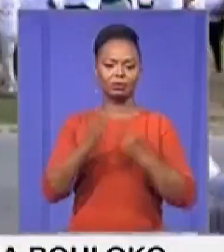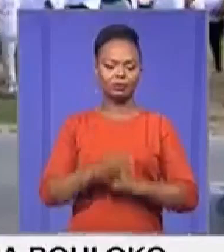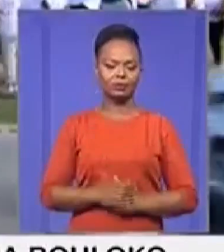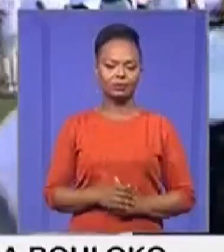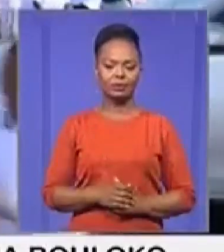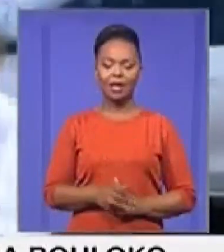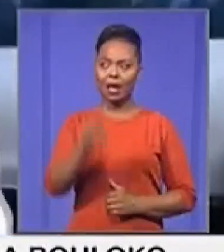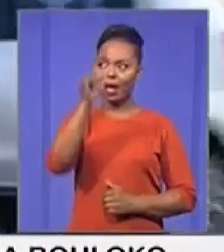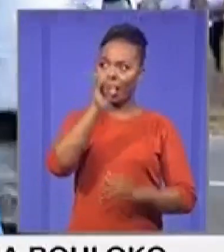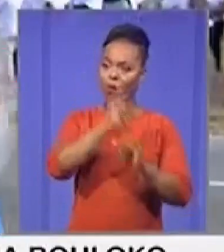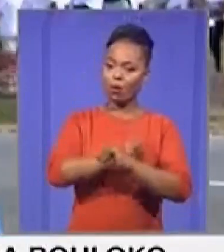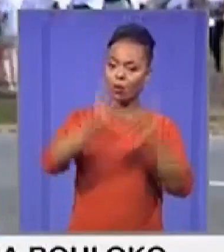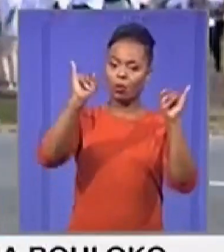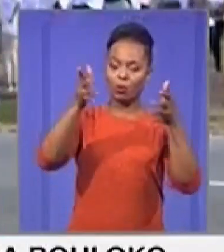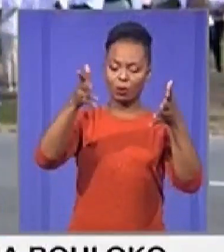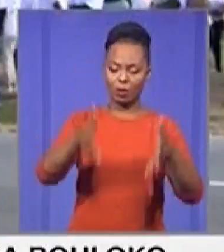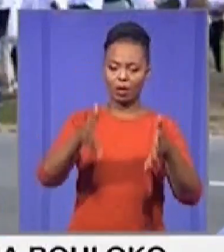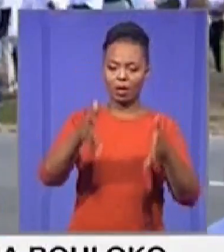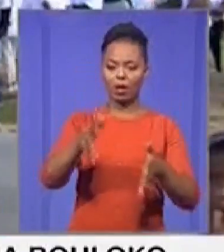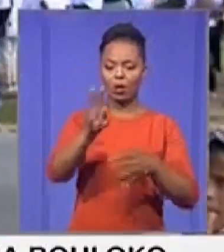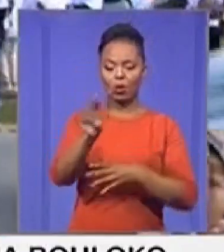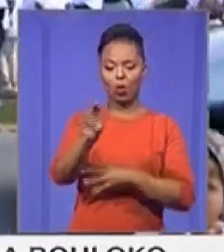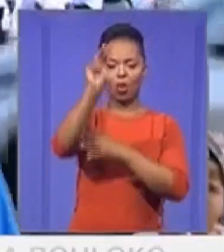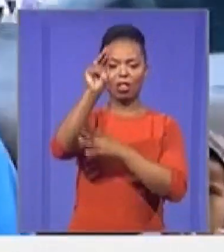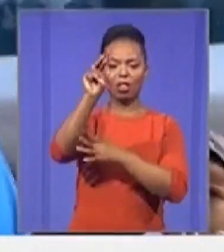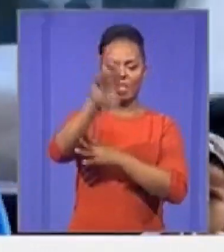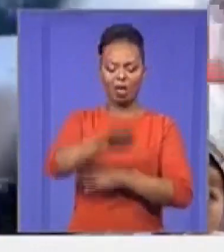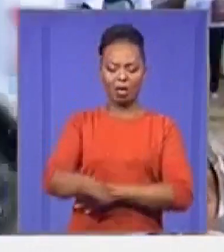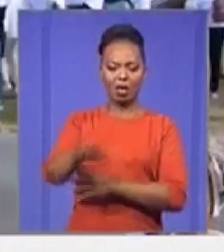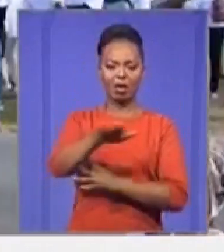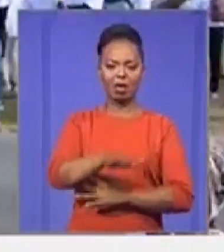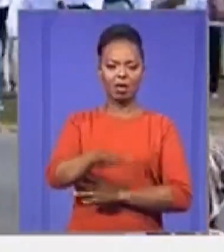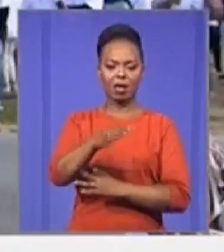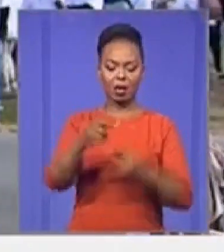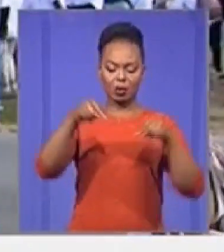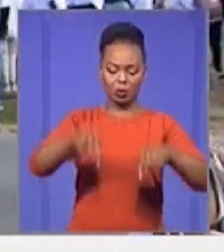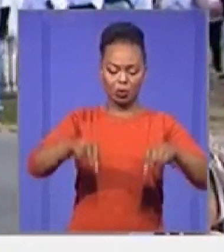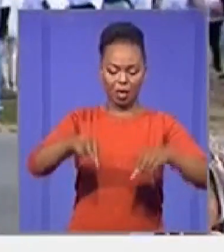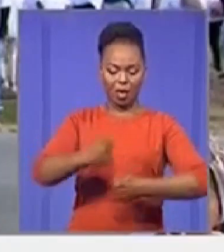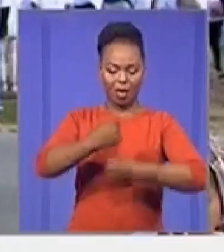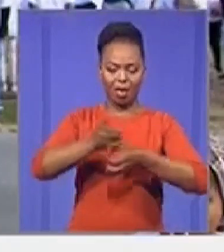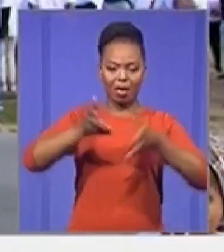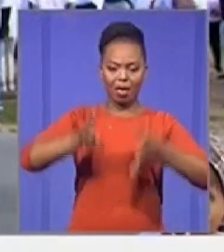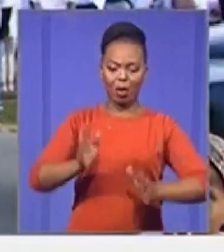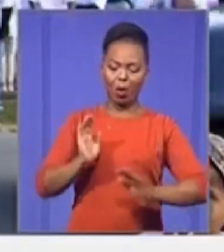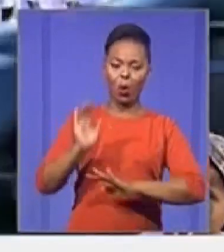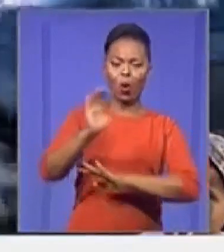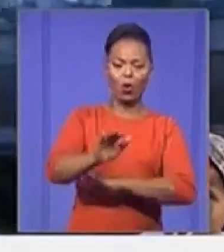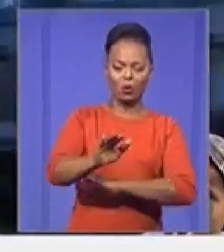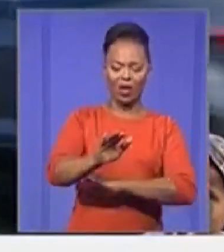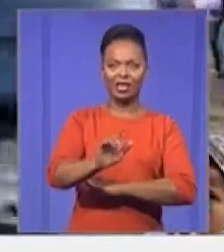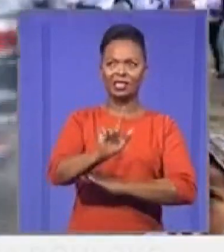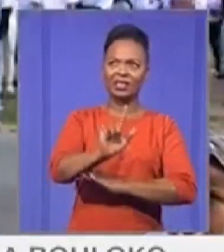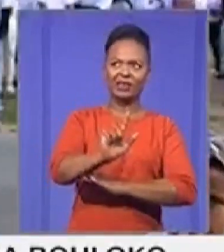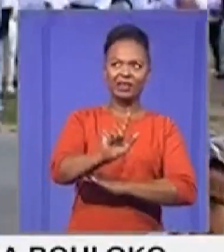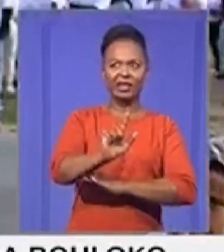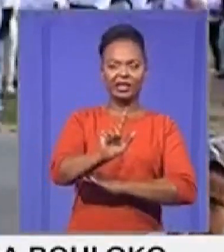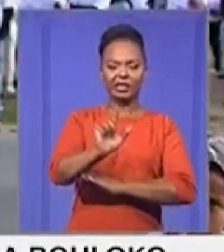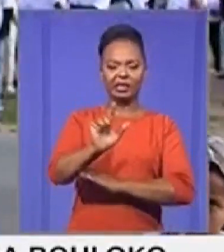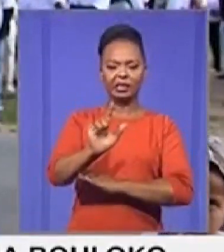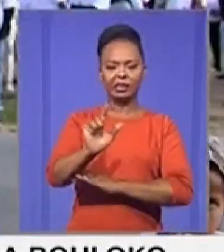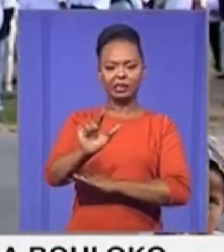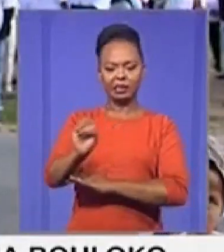Crime is out of control here in the northern areas. Just to date for this year, over 70 murders has